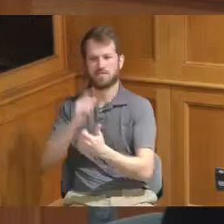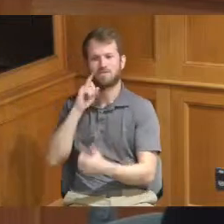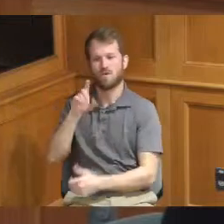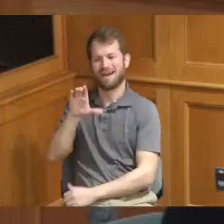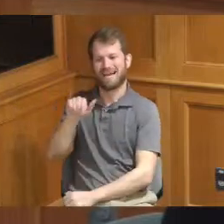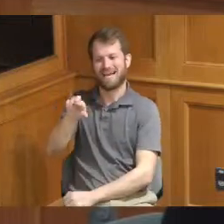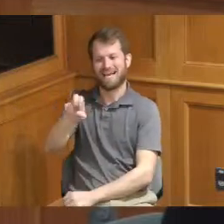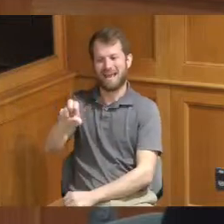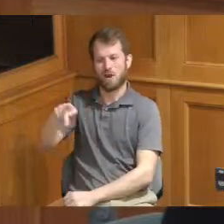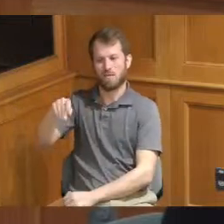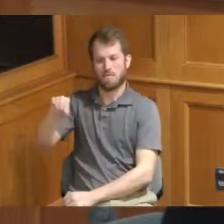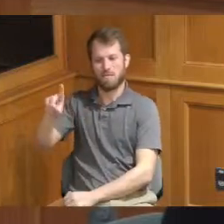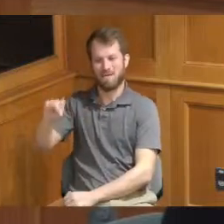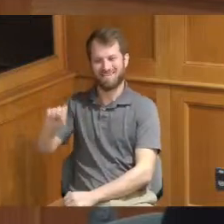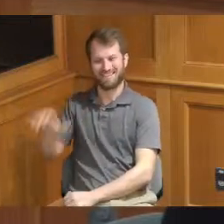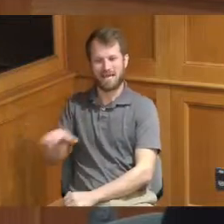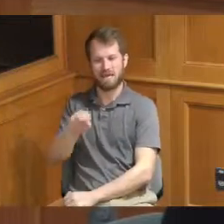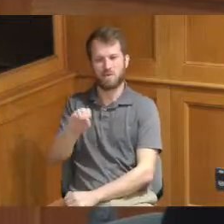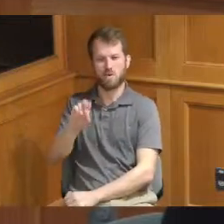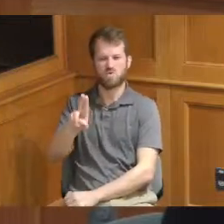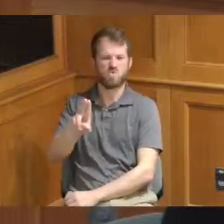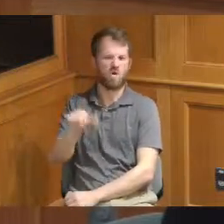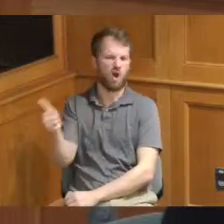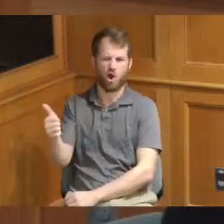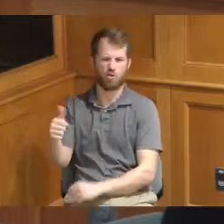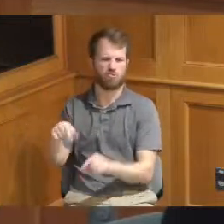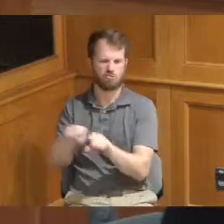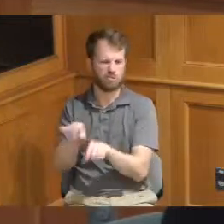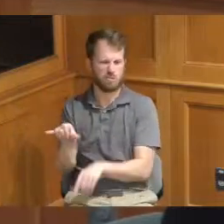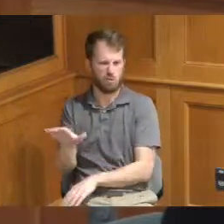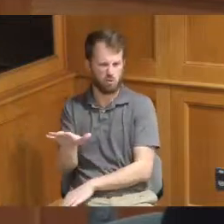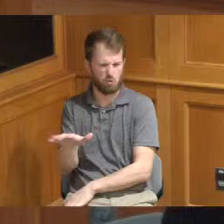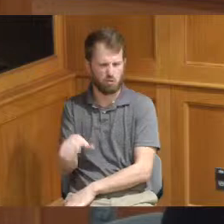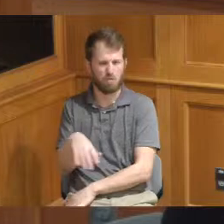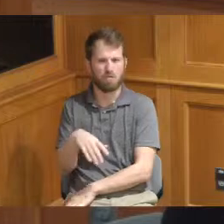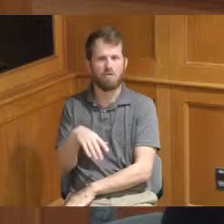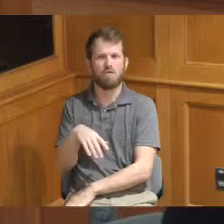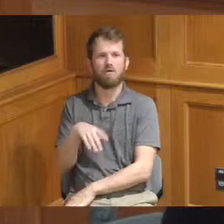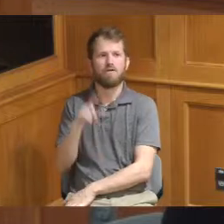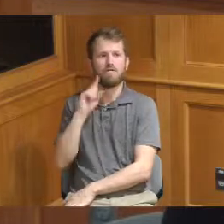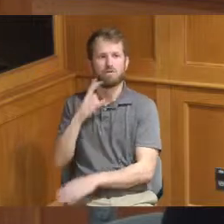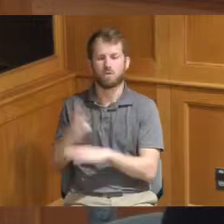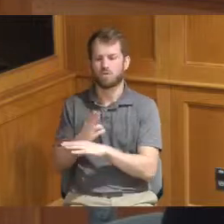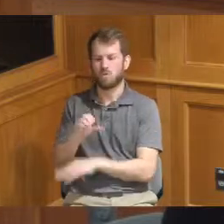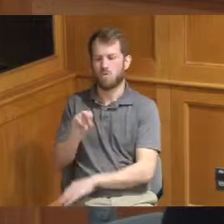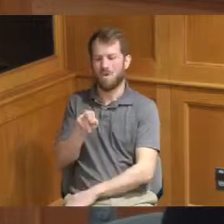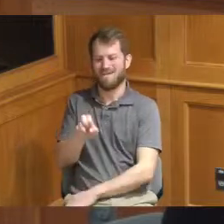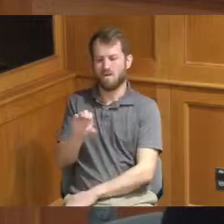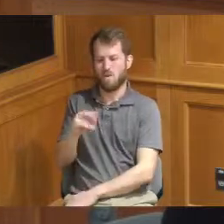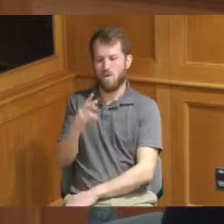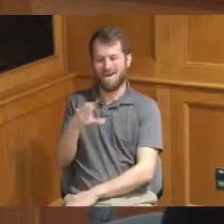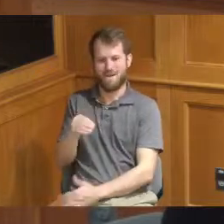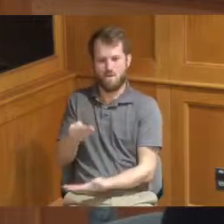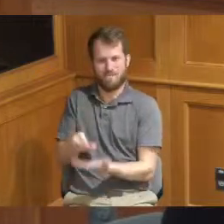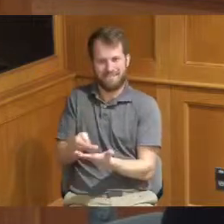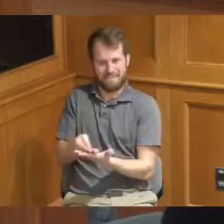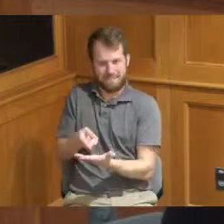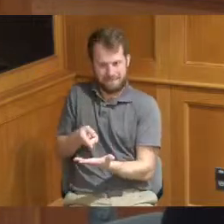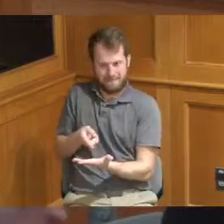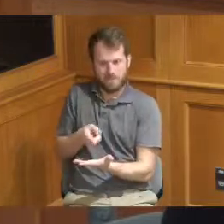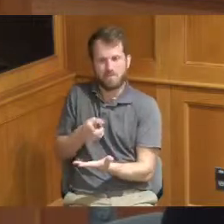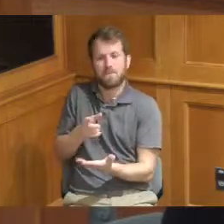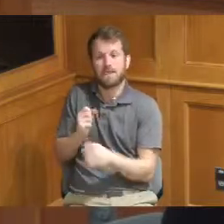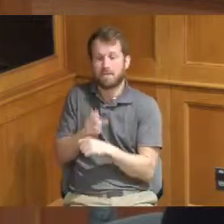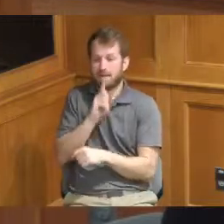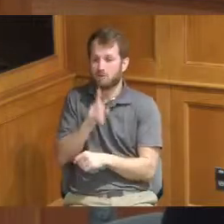This MOU is similar to other MOUs we've done with county departments related to use of One Ohio funding. We want to make sure